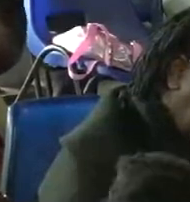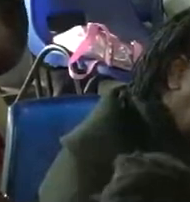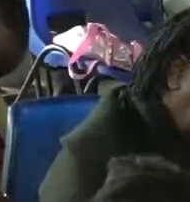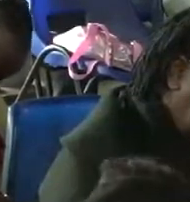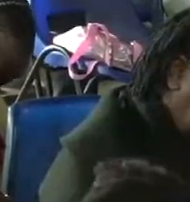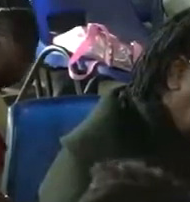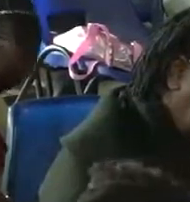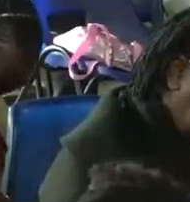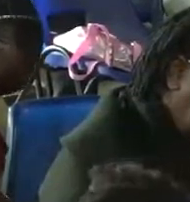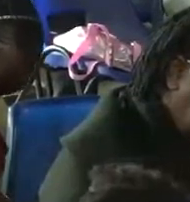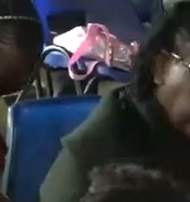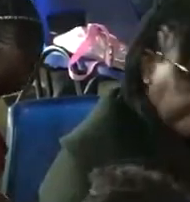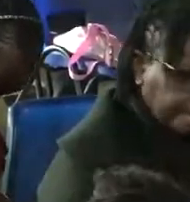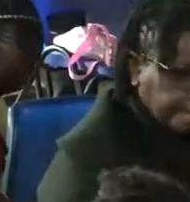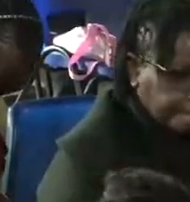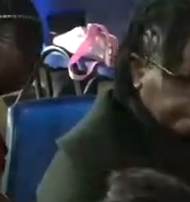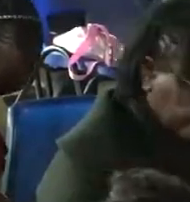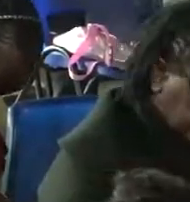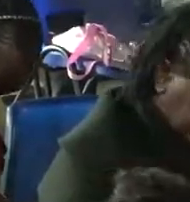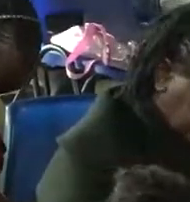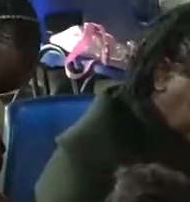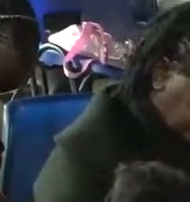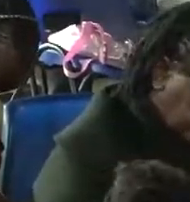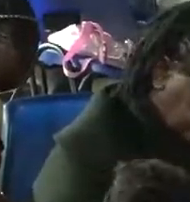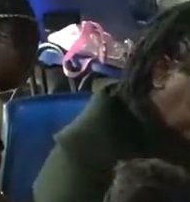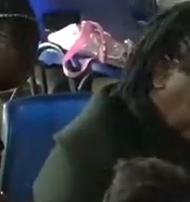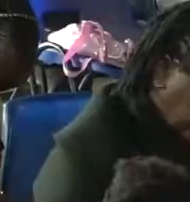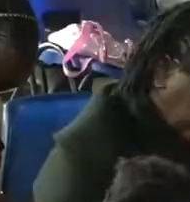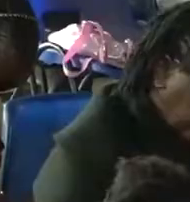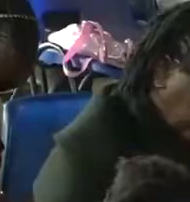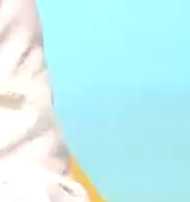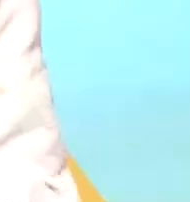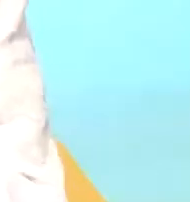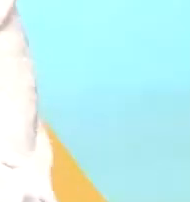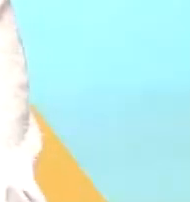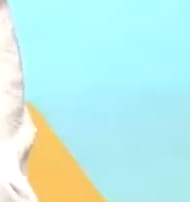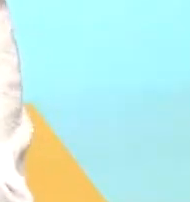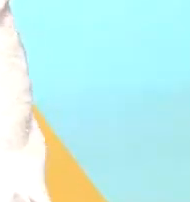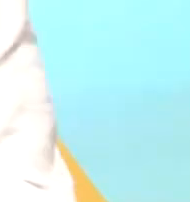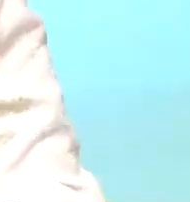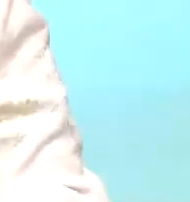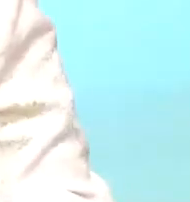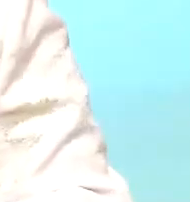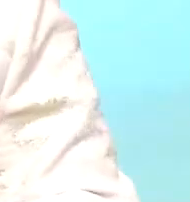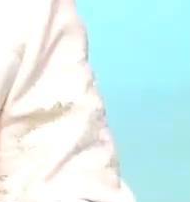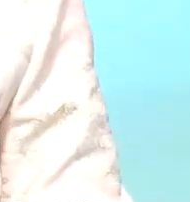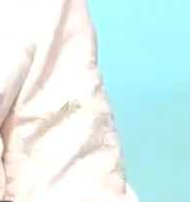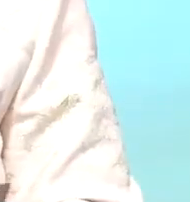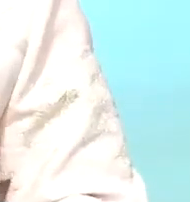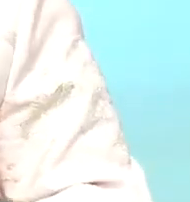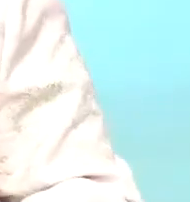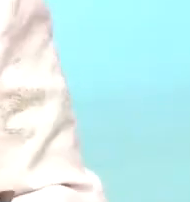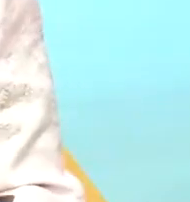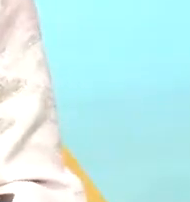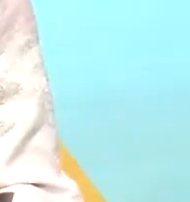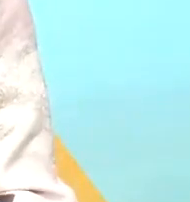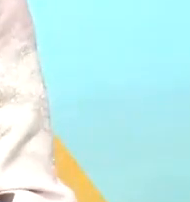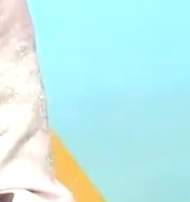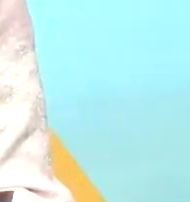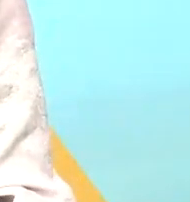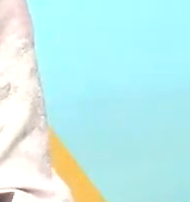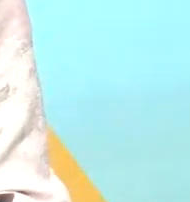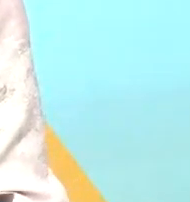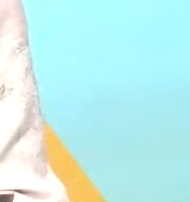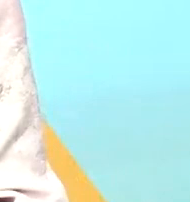I want to say that the scripture may not have the exact words,